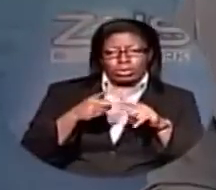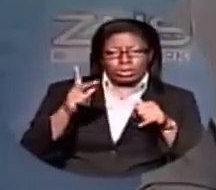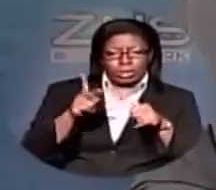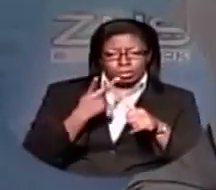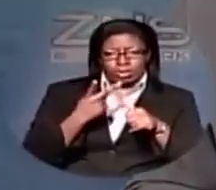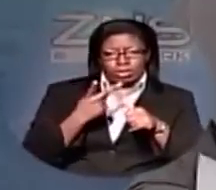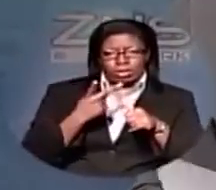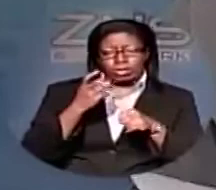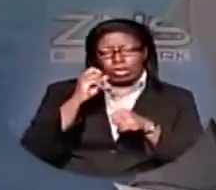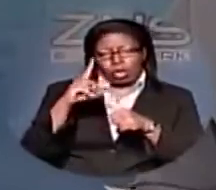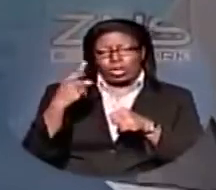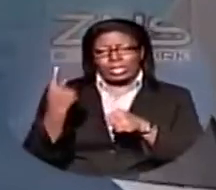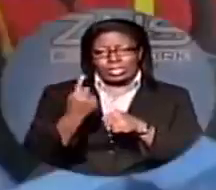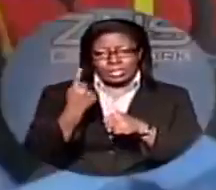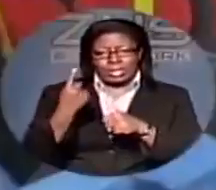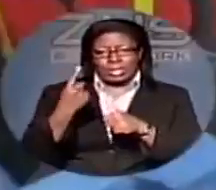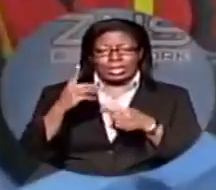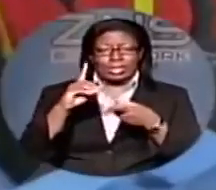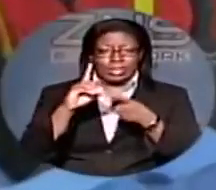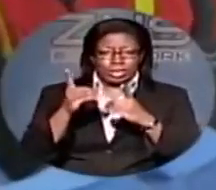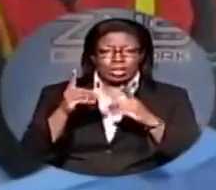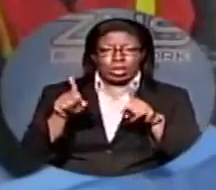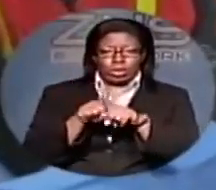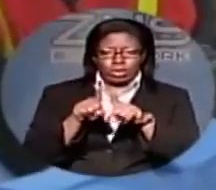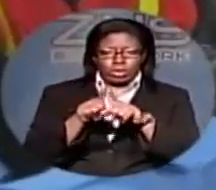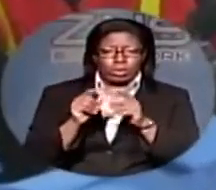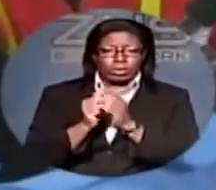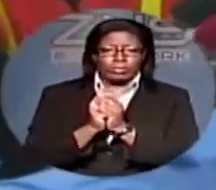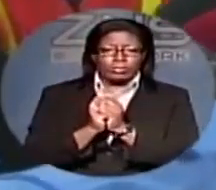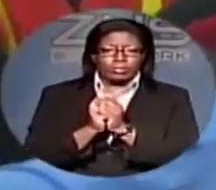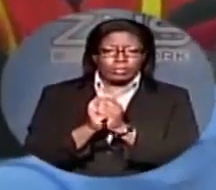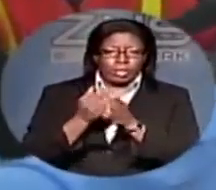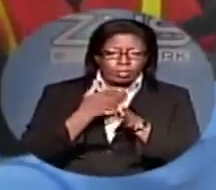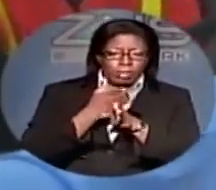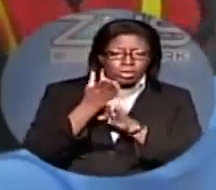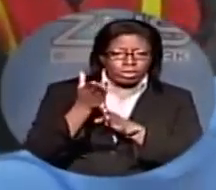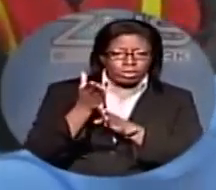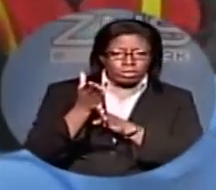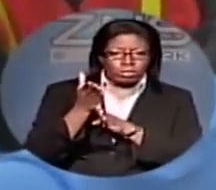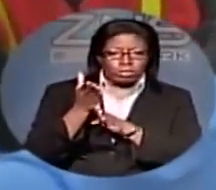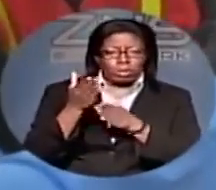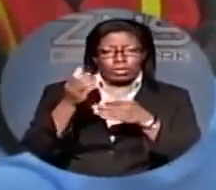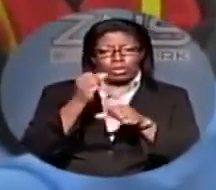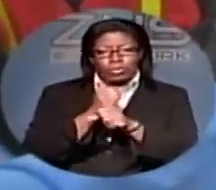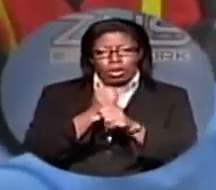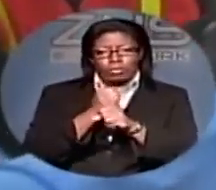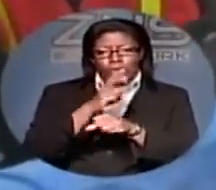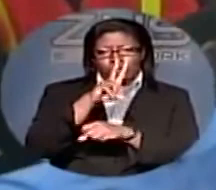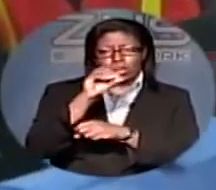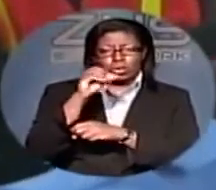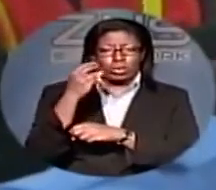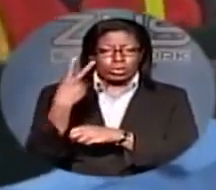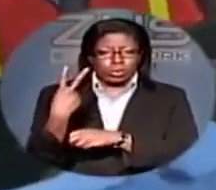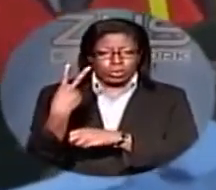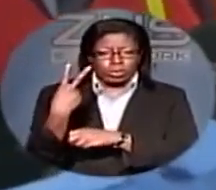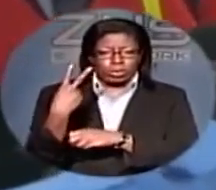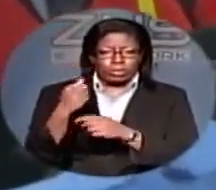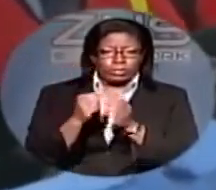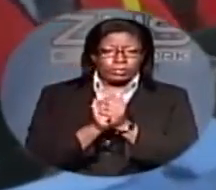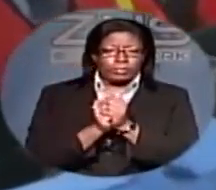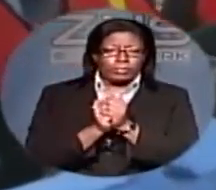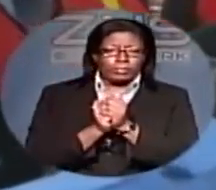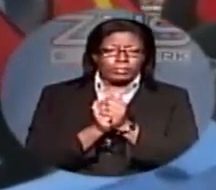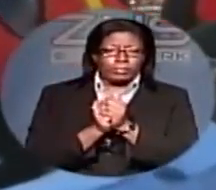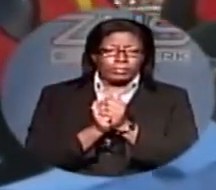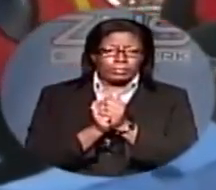possible. There was a major retreat from where we had gotten by 2002. Major slippage took place between